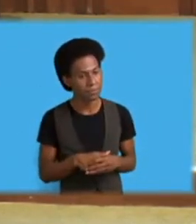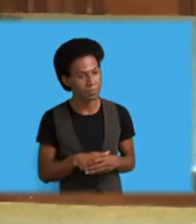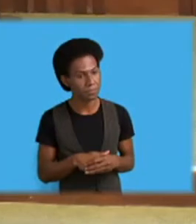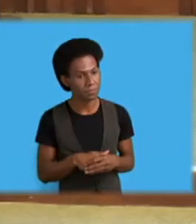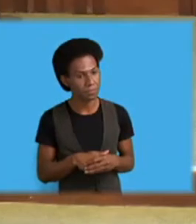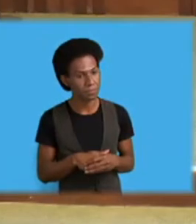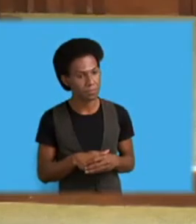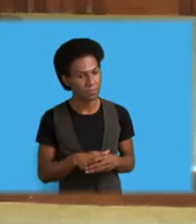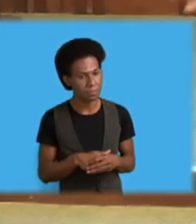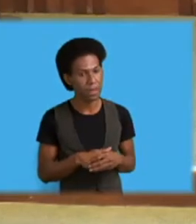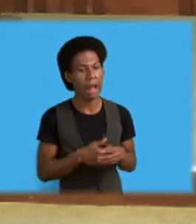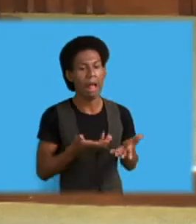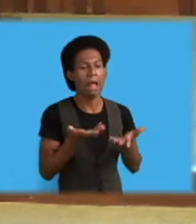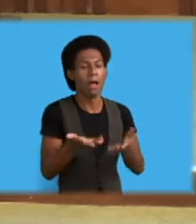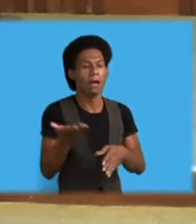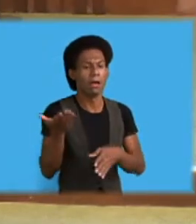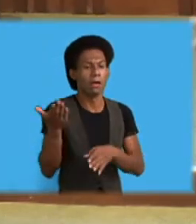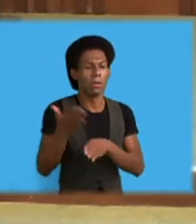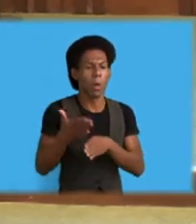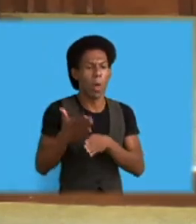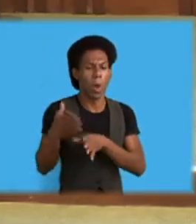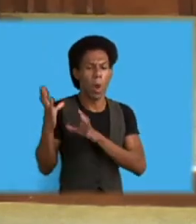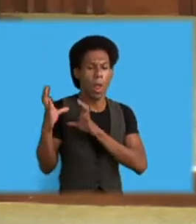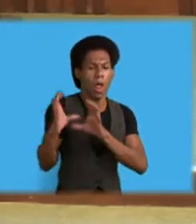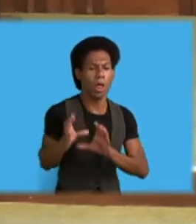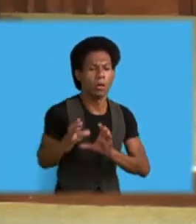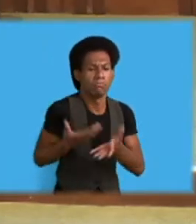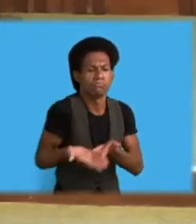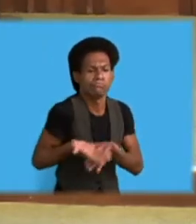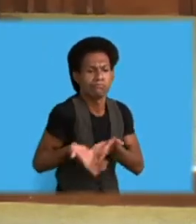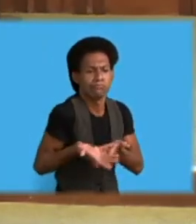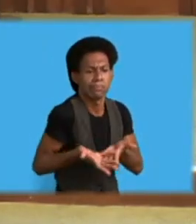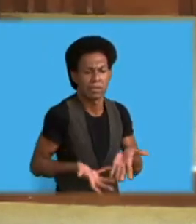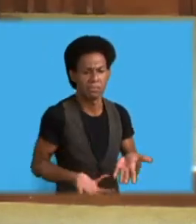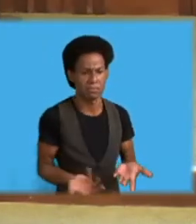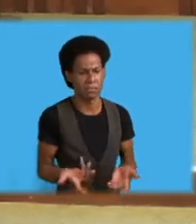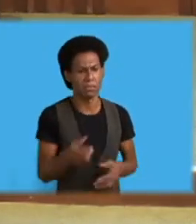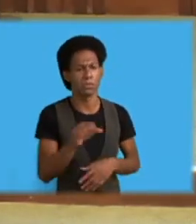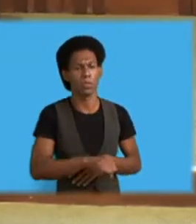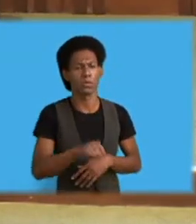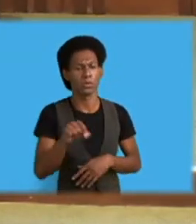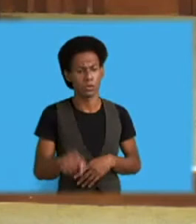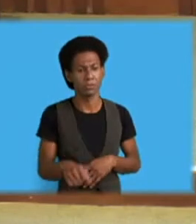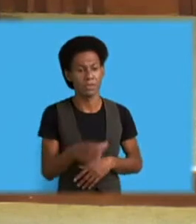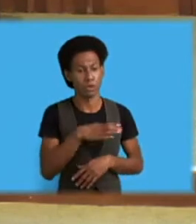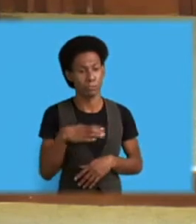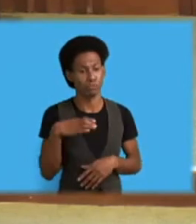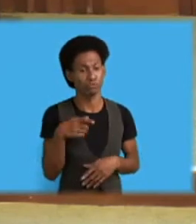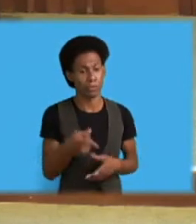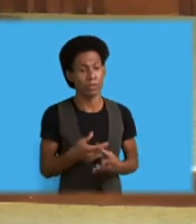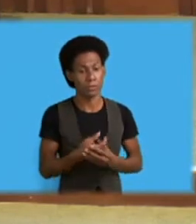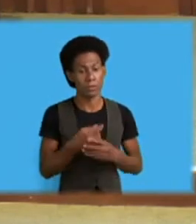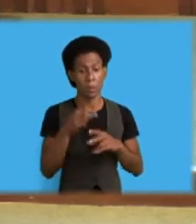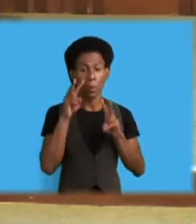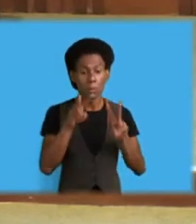very important. I mean, having a serious education commission and looking at all these issues and then putting out